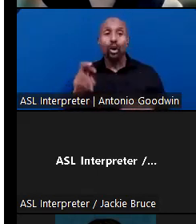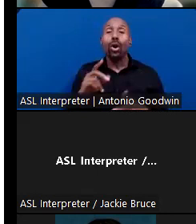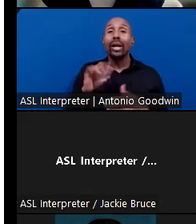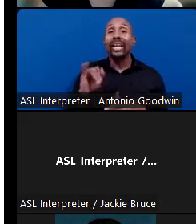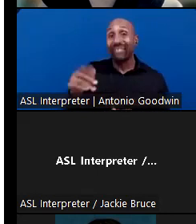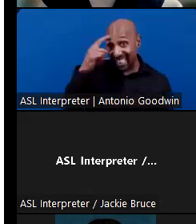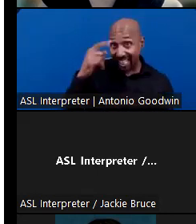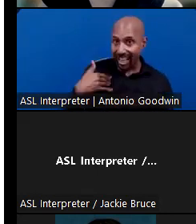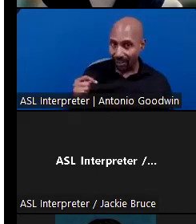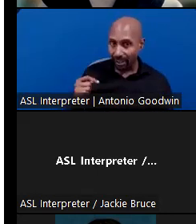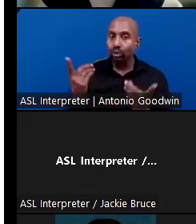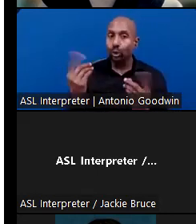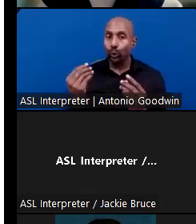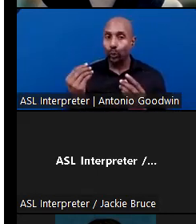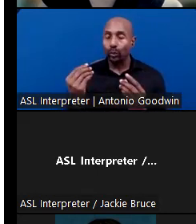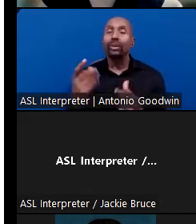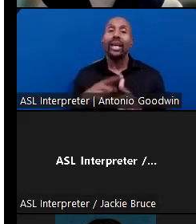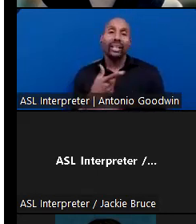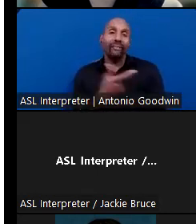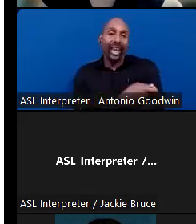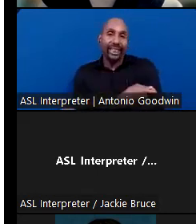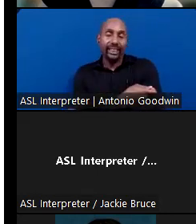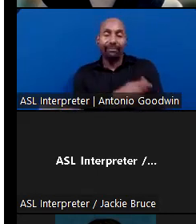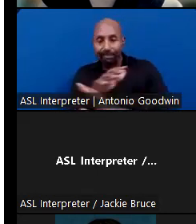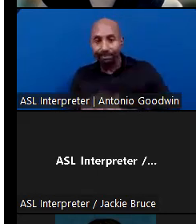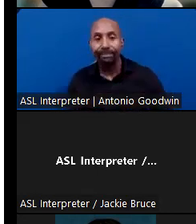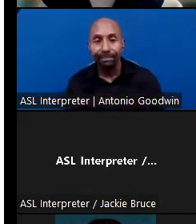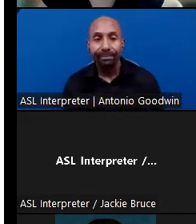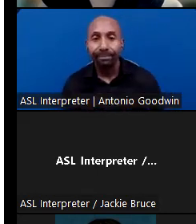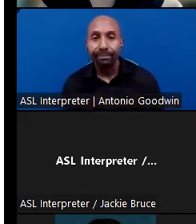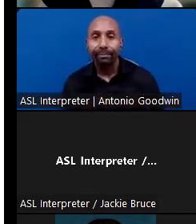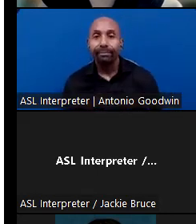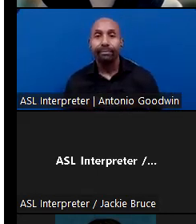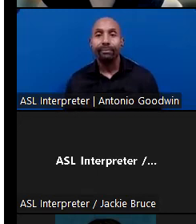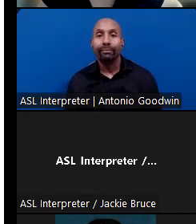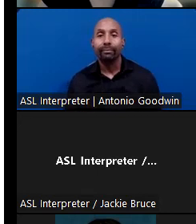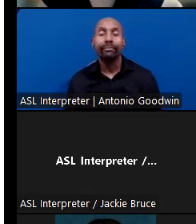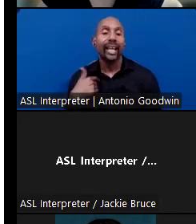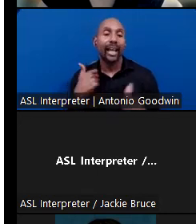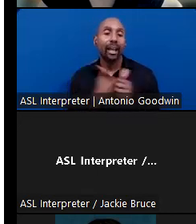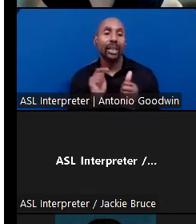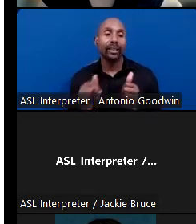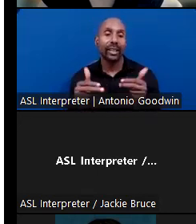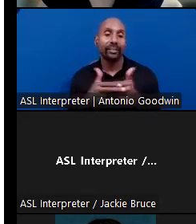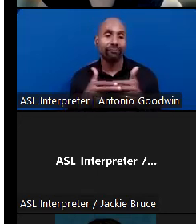I've been getting a lot of questions and doing this presentation a lot. So I have updated this to try